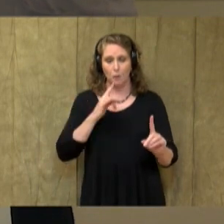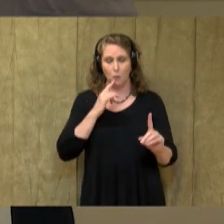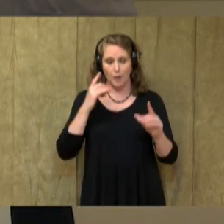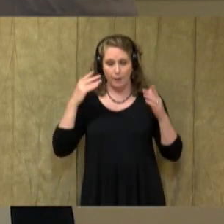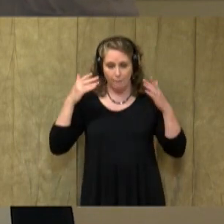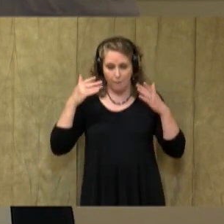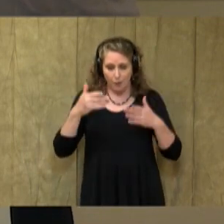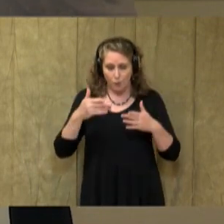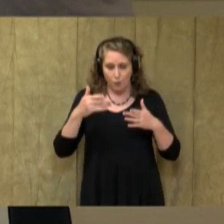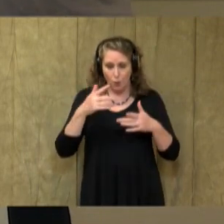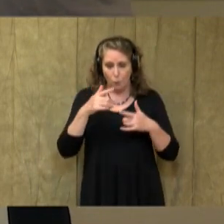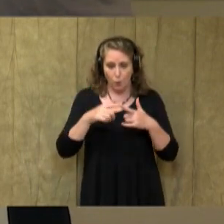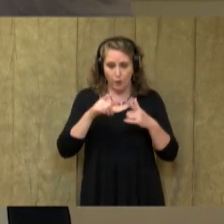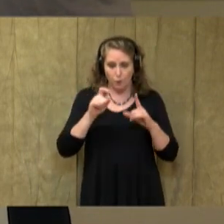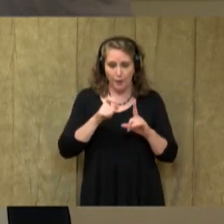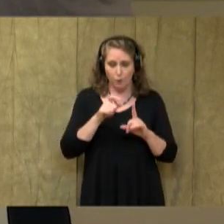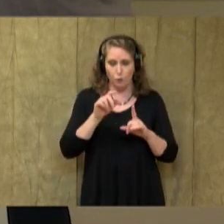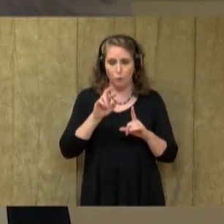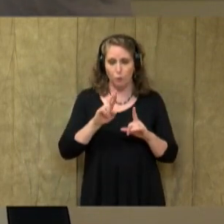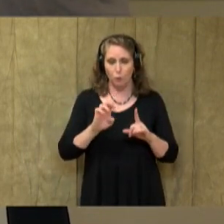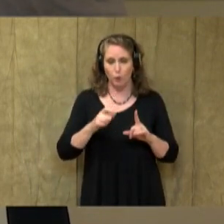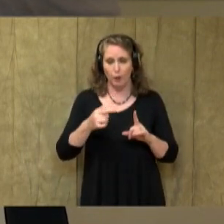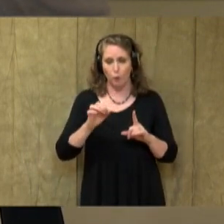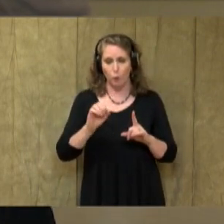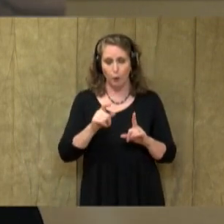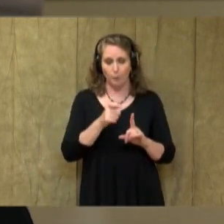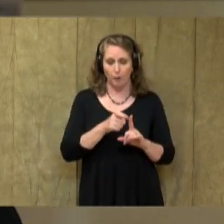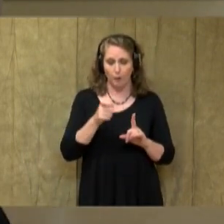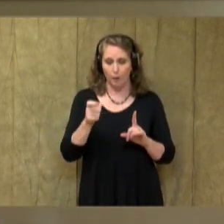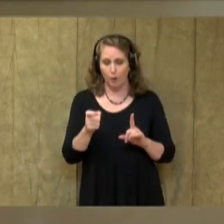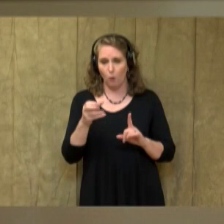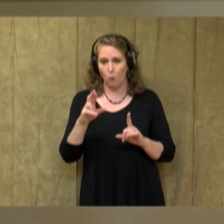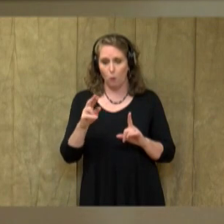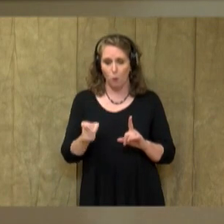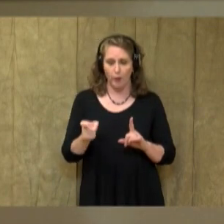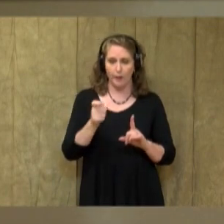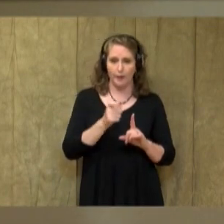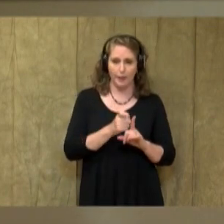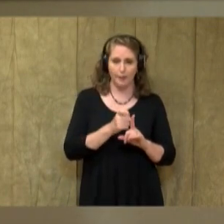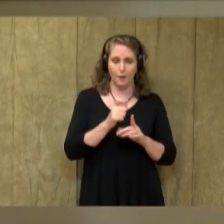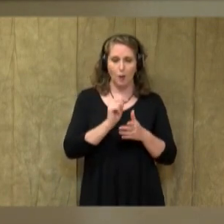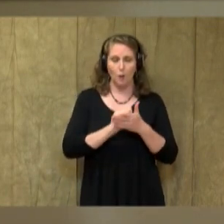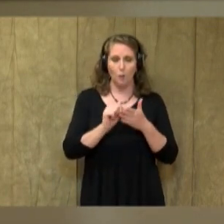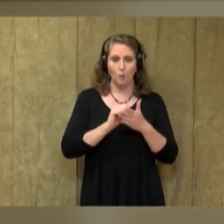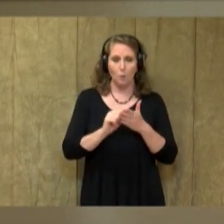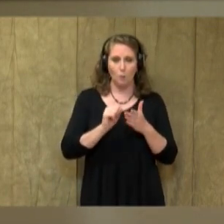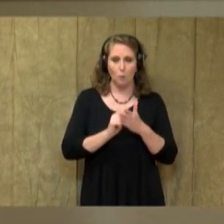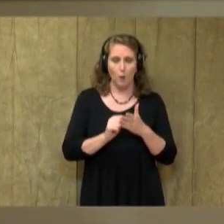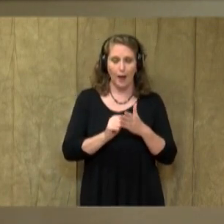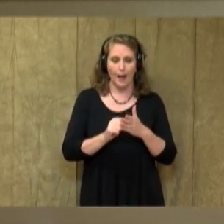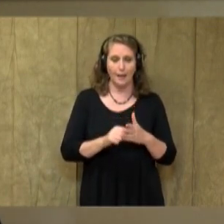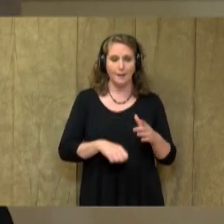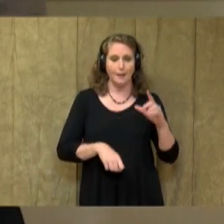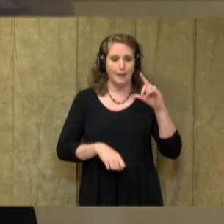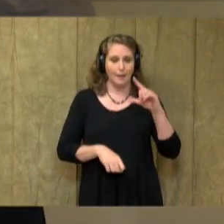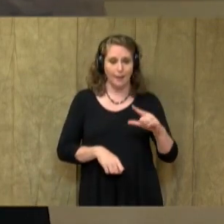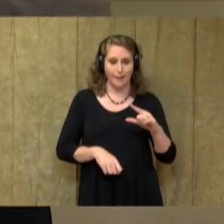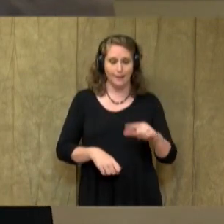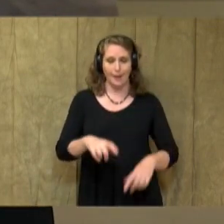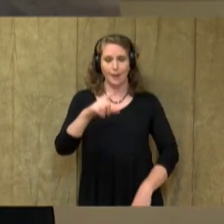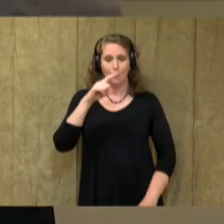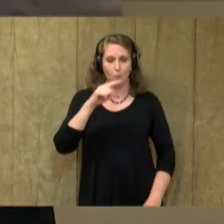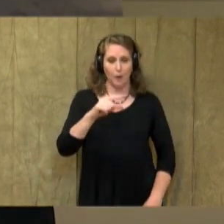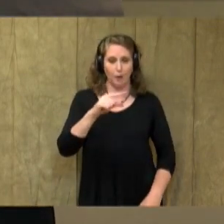look at them to decide when we need to regroup. So it says write less than, greater than, or equal to compare hundreds, tens,